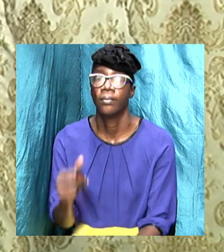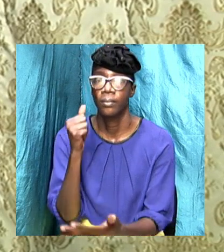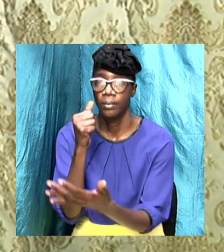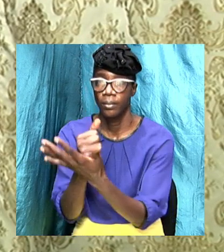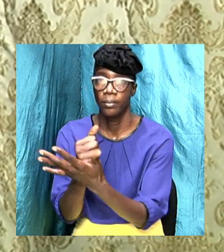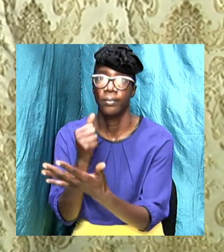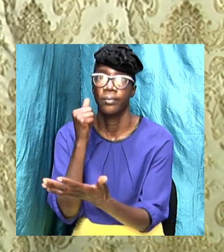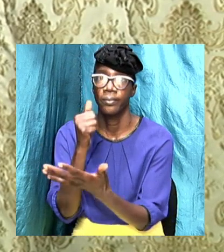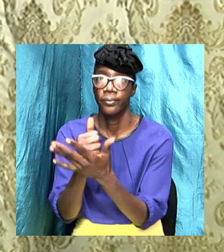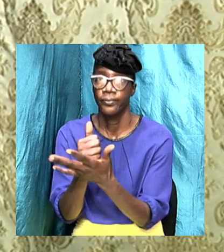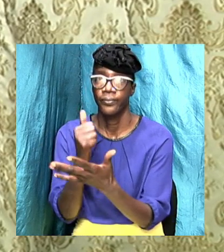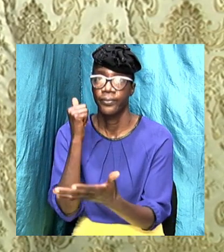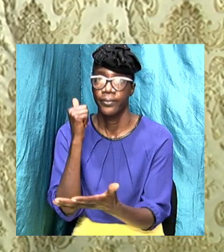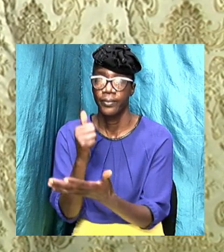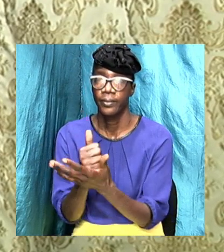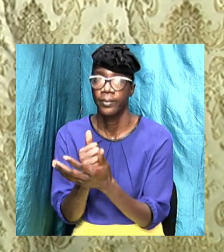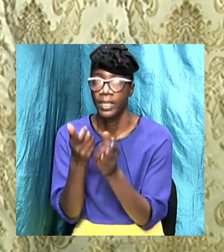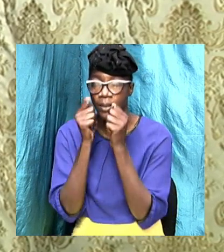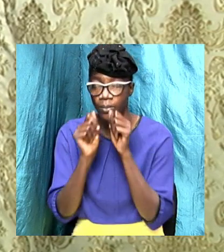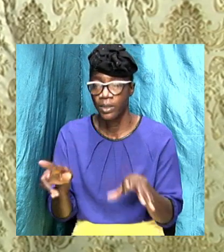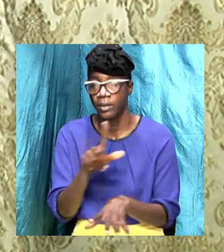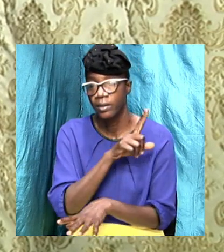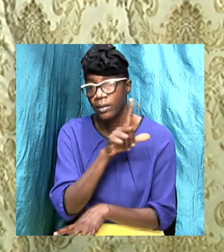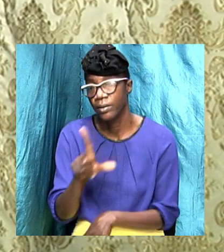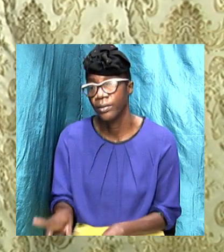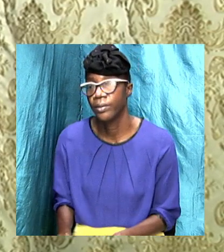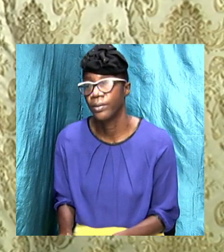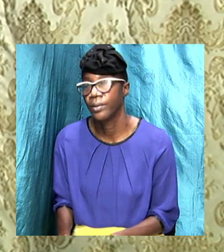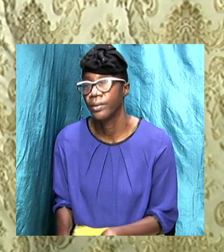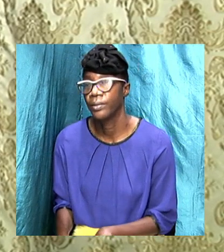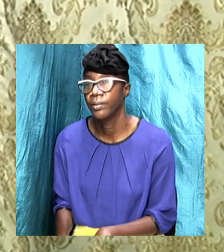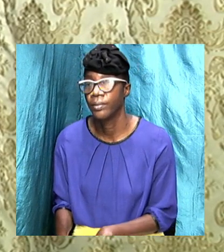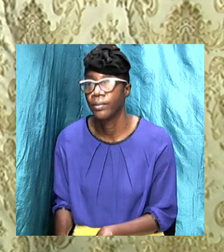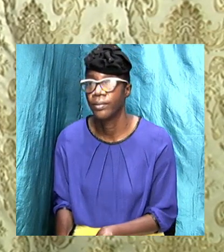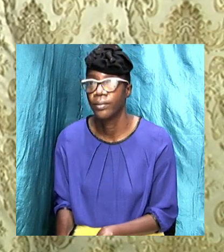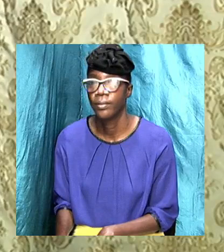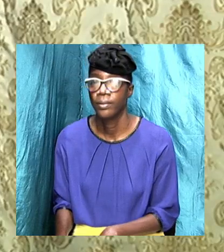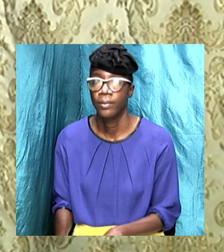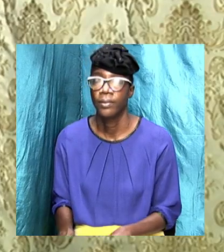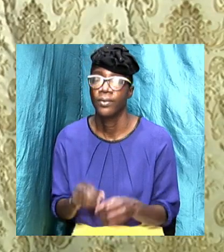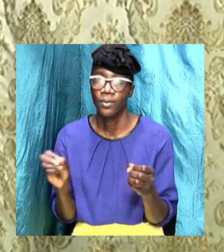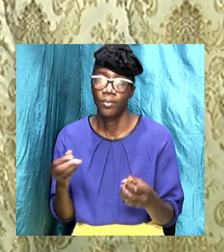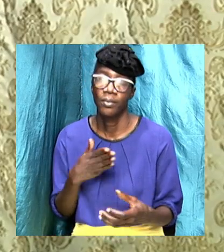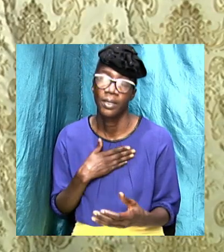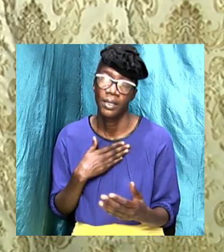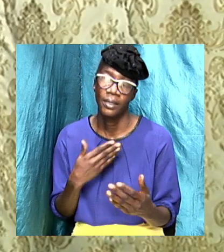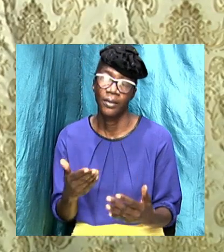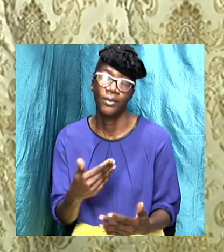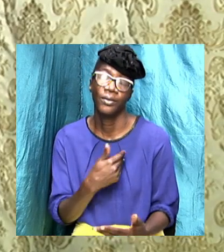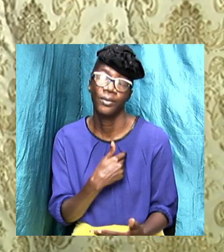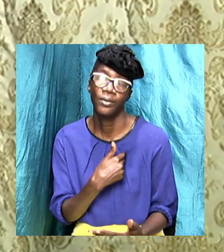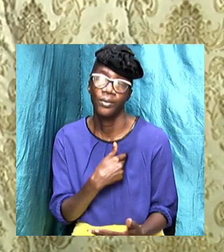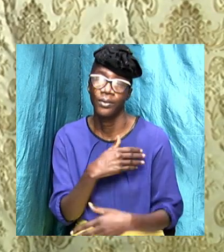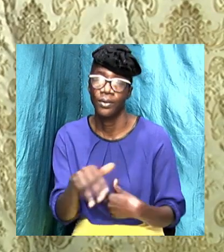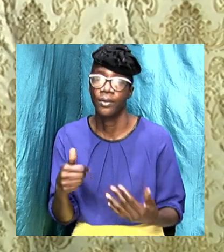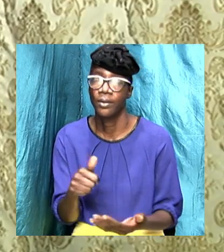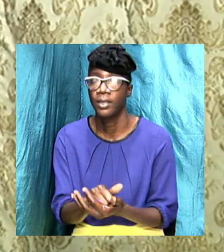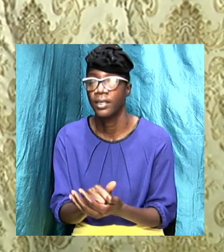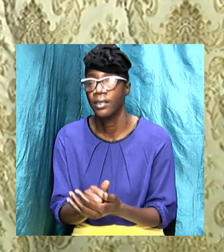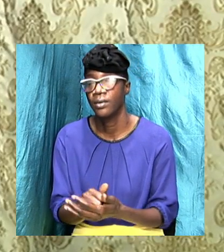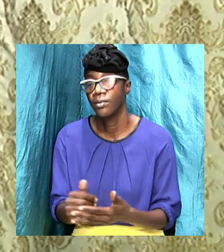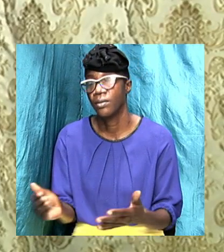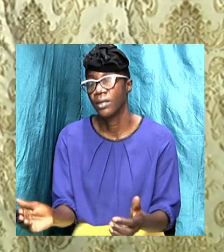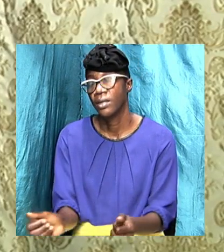Amen. Amen. Amen. Bless the Lord. Bless the Lord. Bless the Lord, O my soul, and all that is within